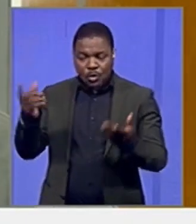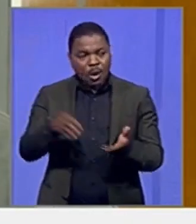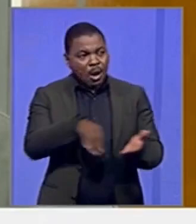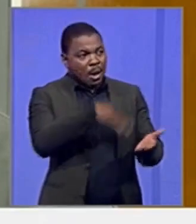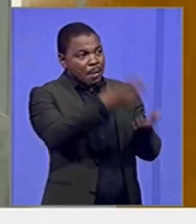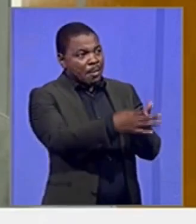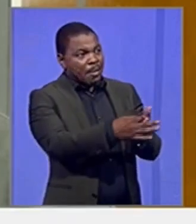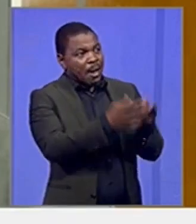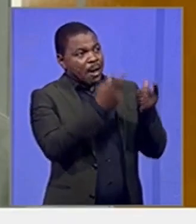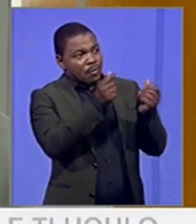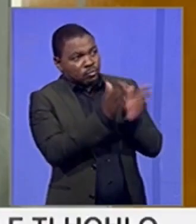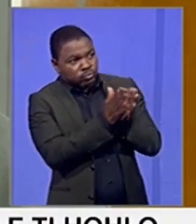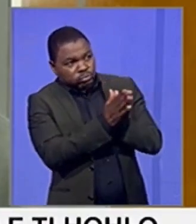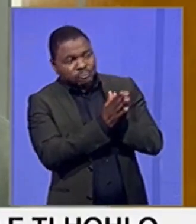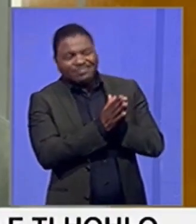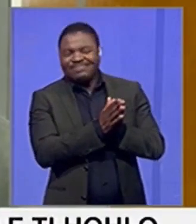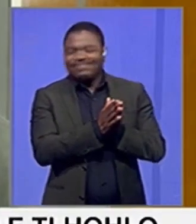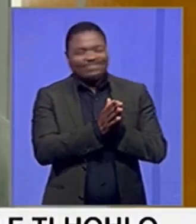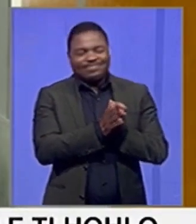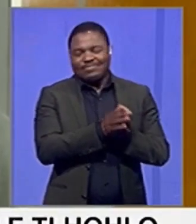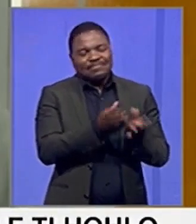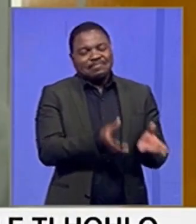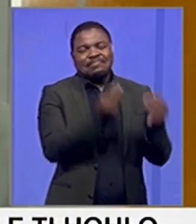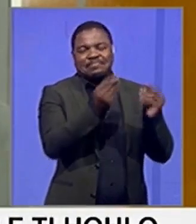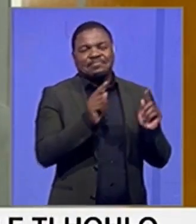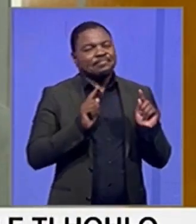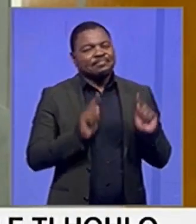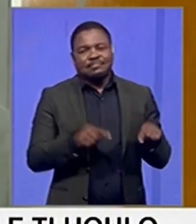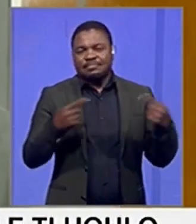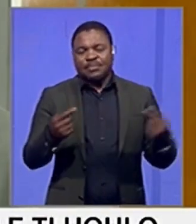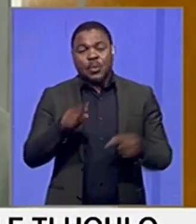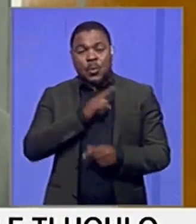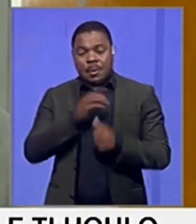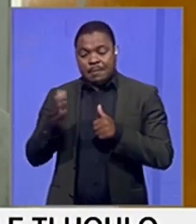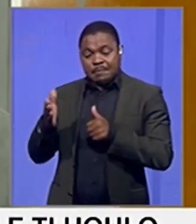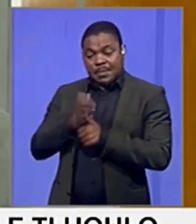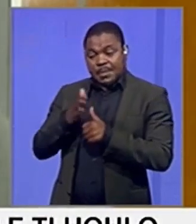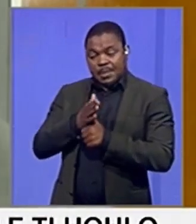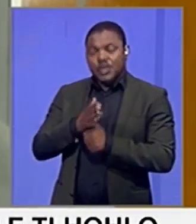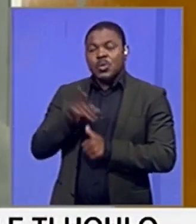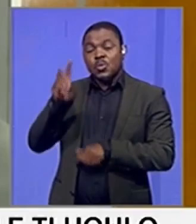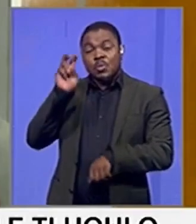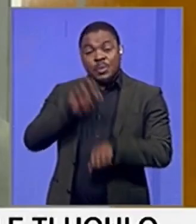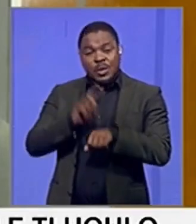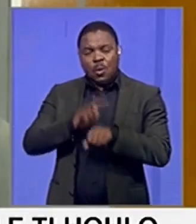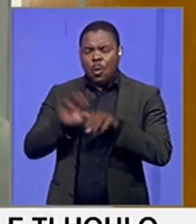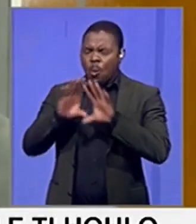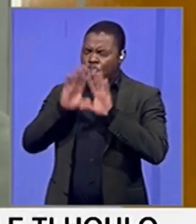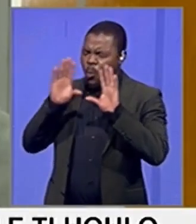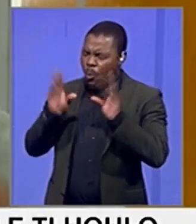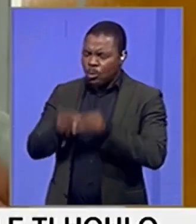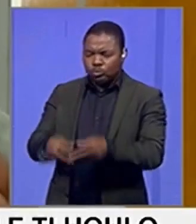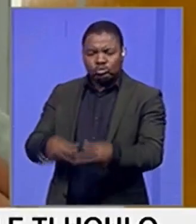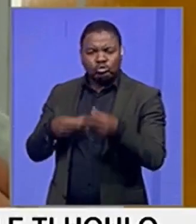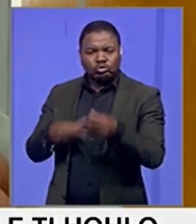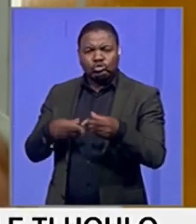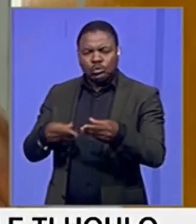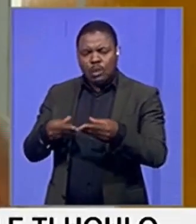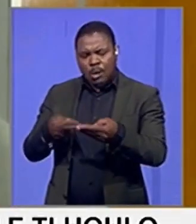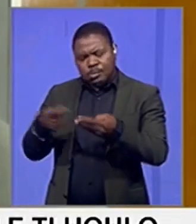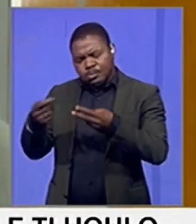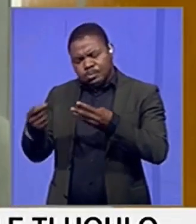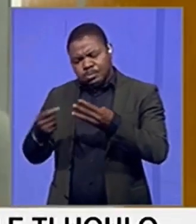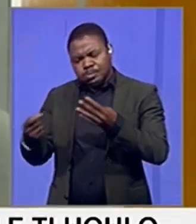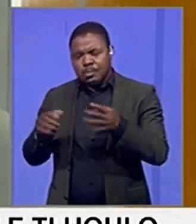funding, at most you won't be able to get that, because first step ya how koro o make sure all your documentation